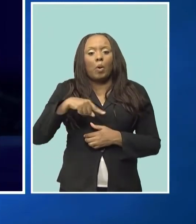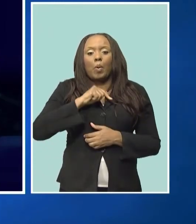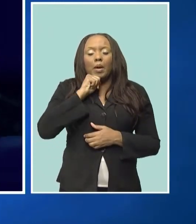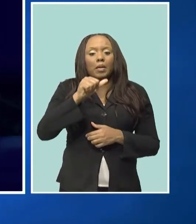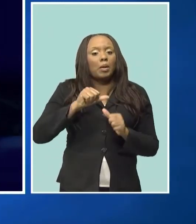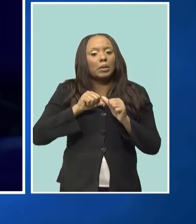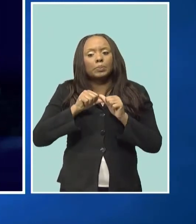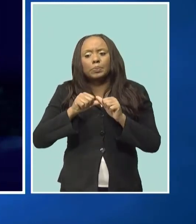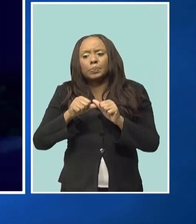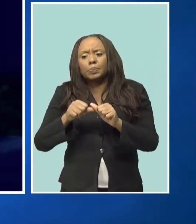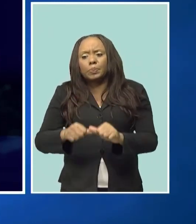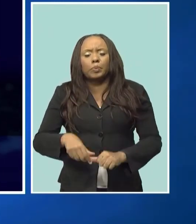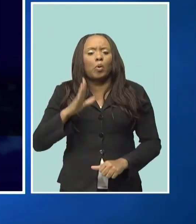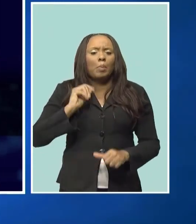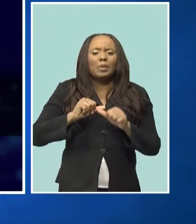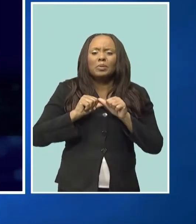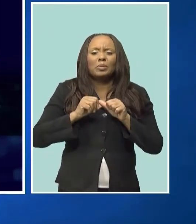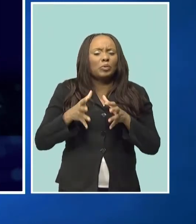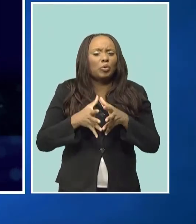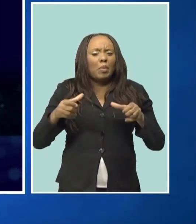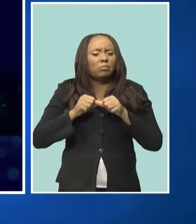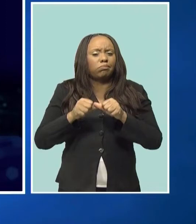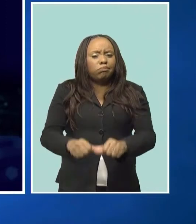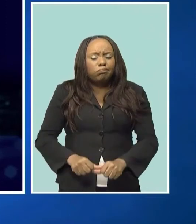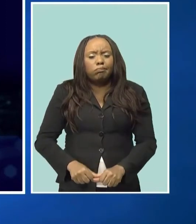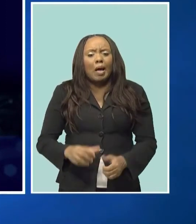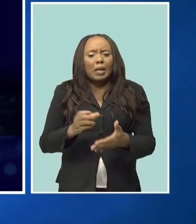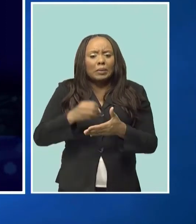other options. There are other people interested, and there are other